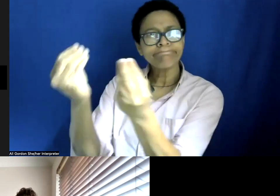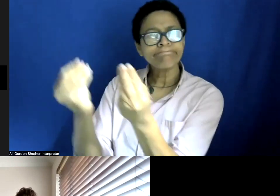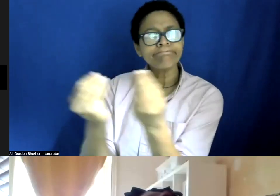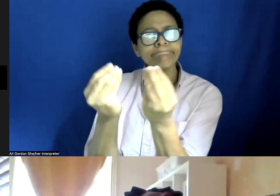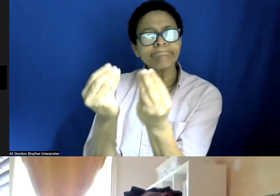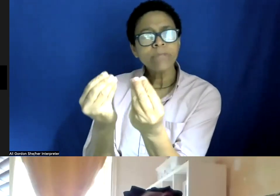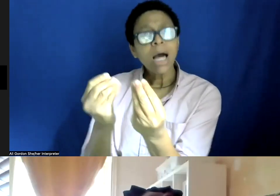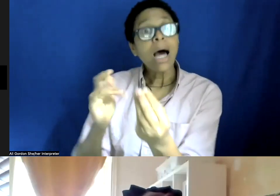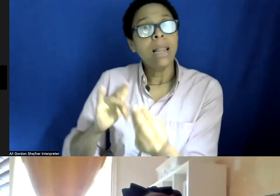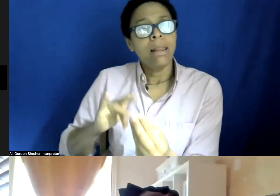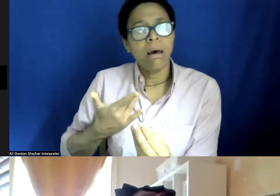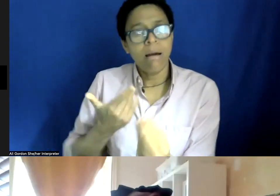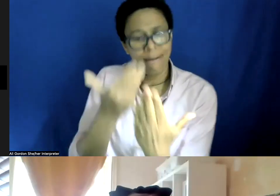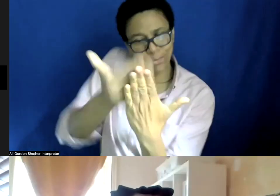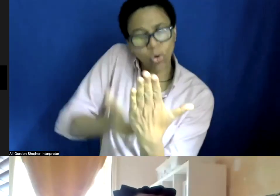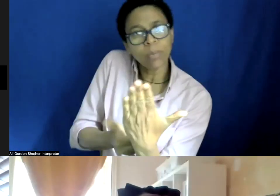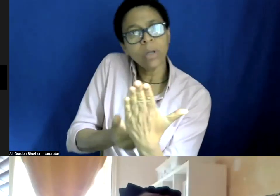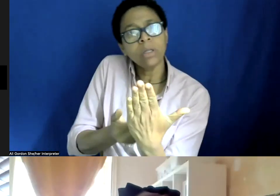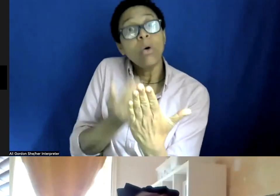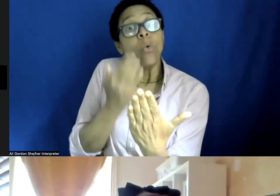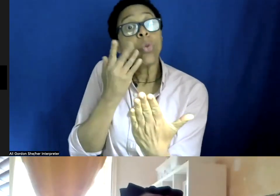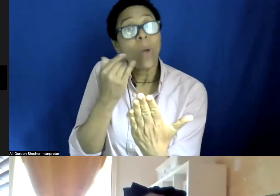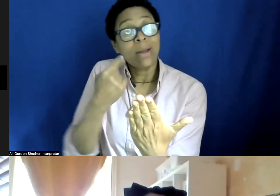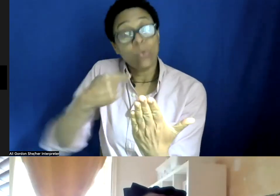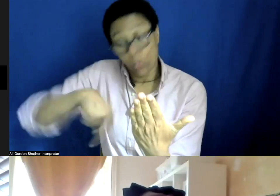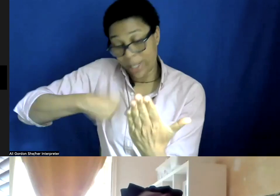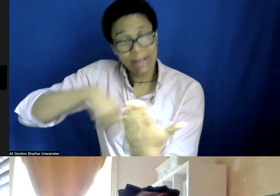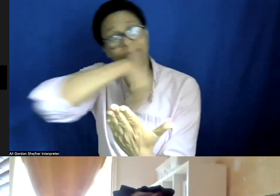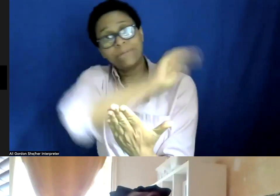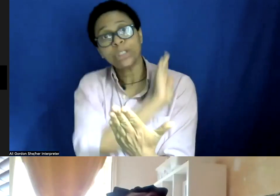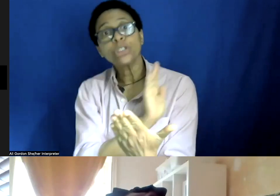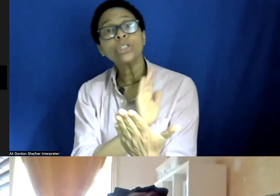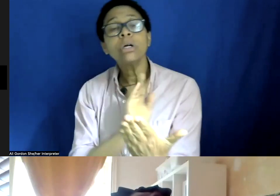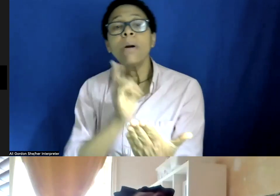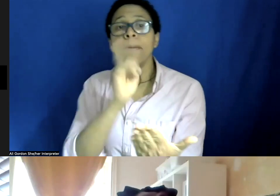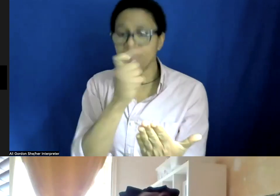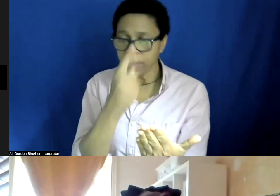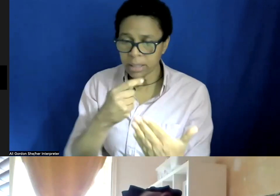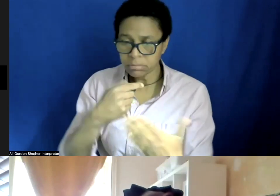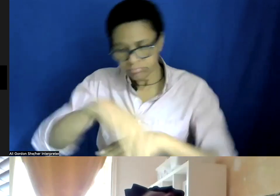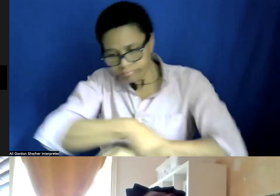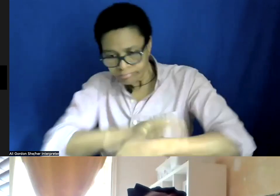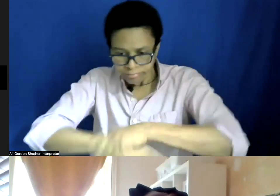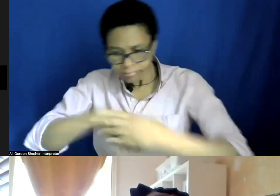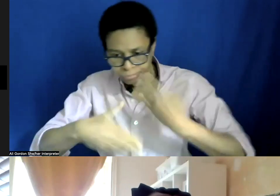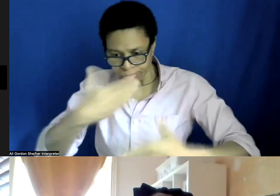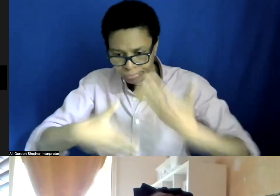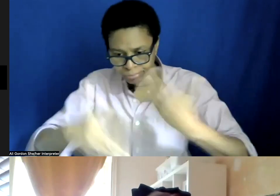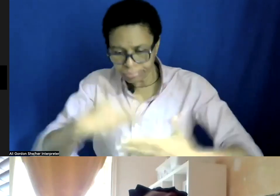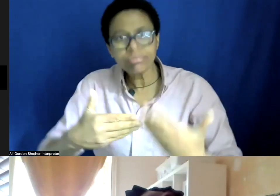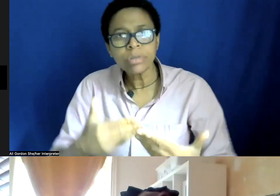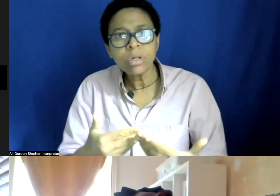living document that people after us can continue to work on in spaces where these artworks are